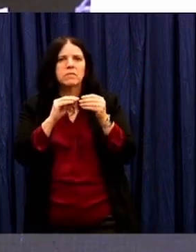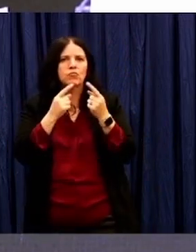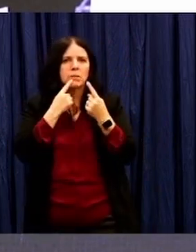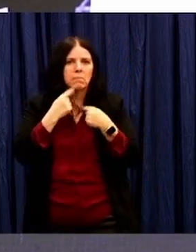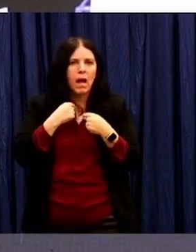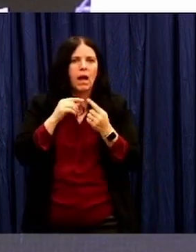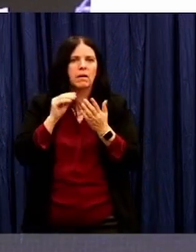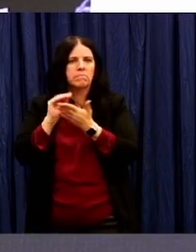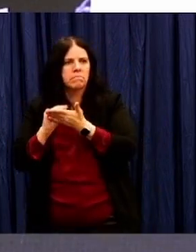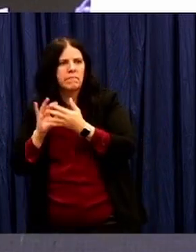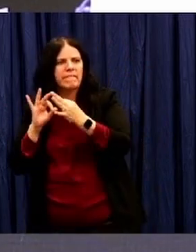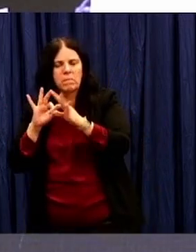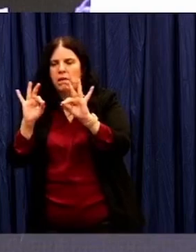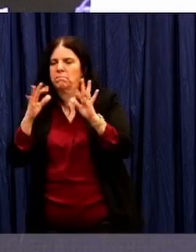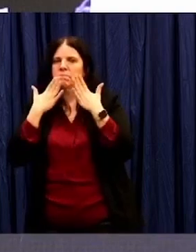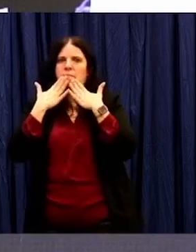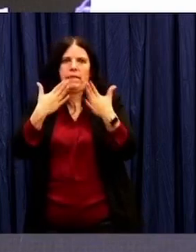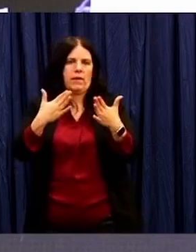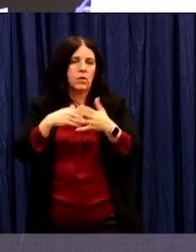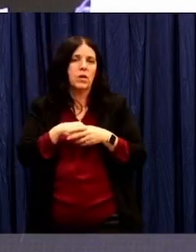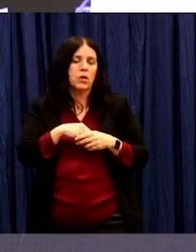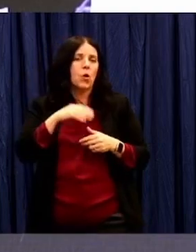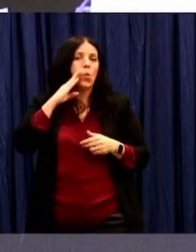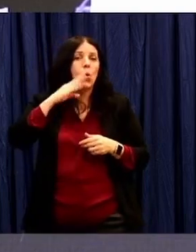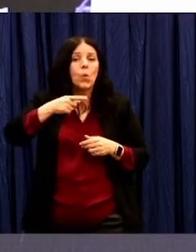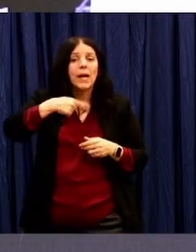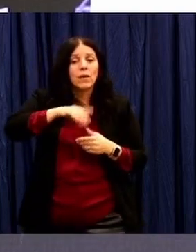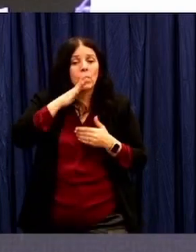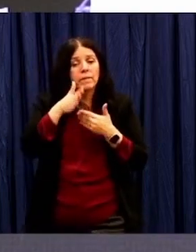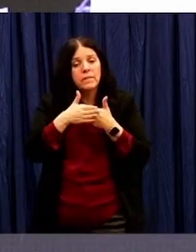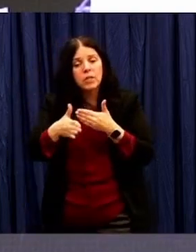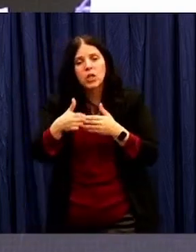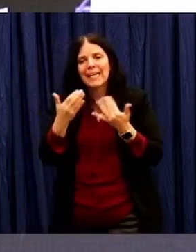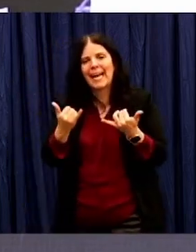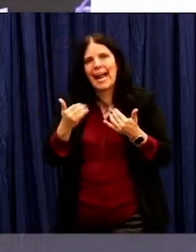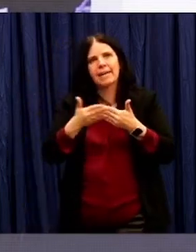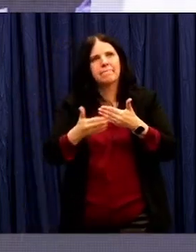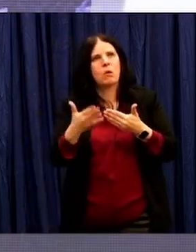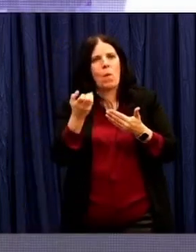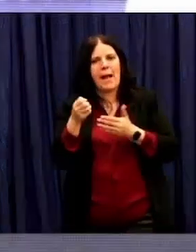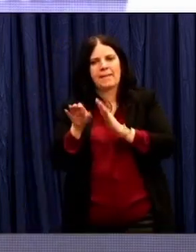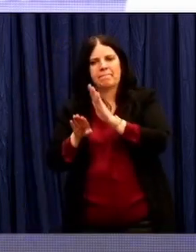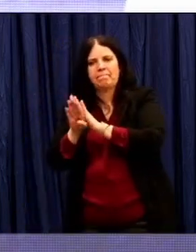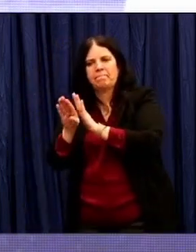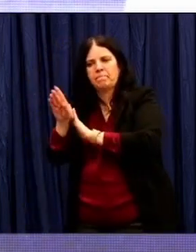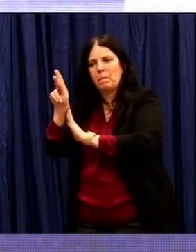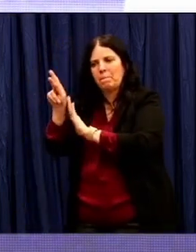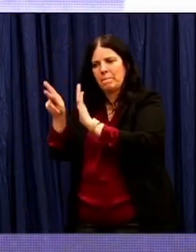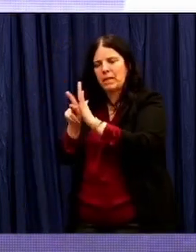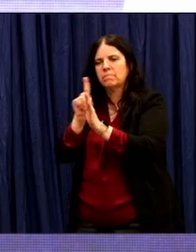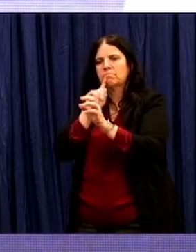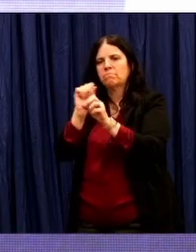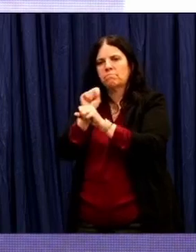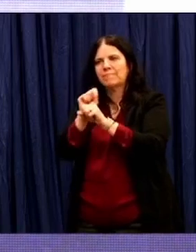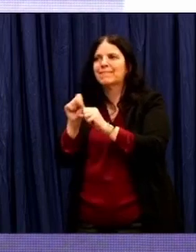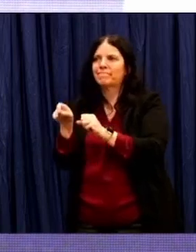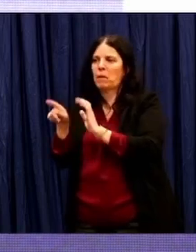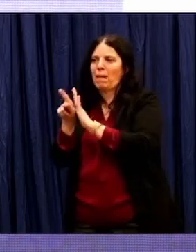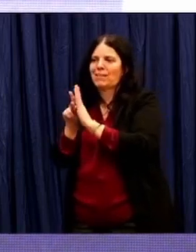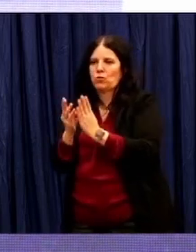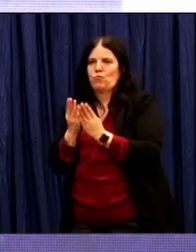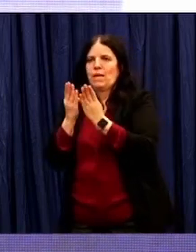us. Like I said, we are going to be looking at bringing some actionable policies, recommendations up the